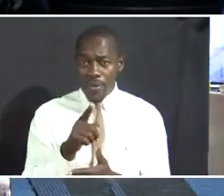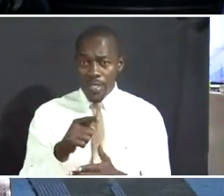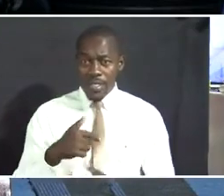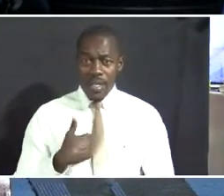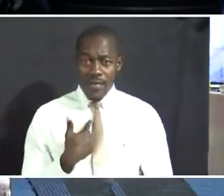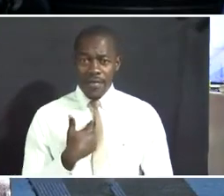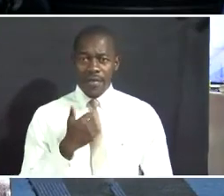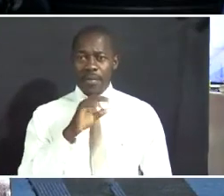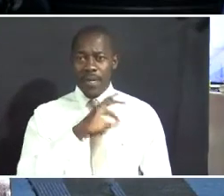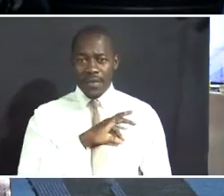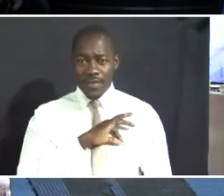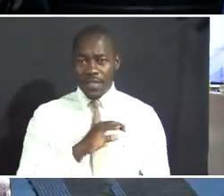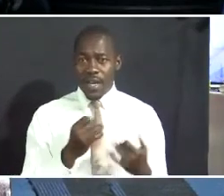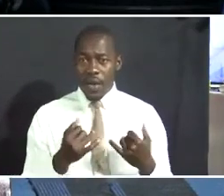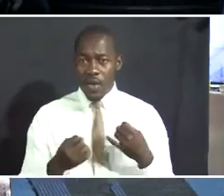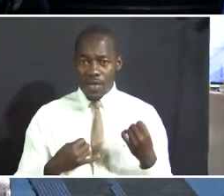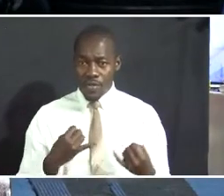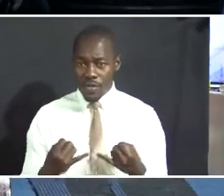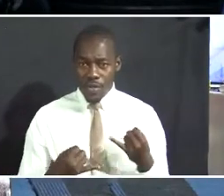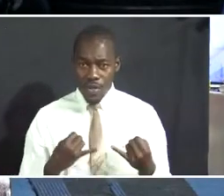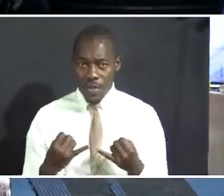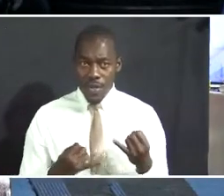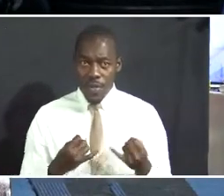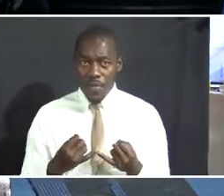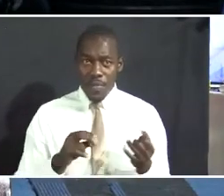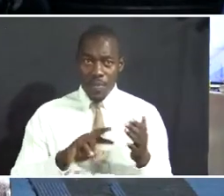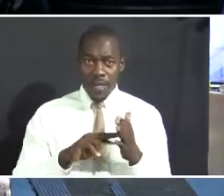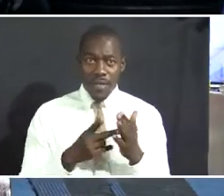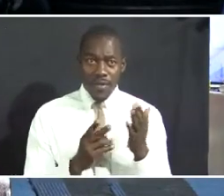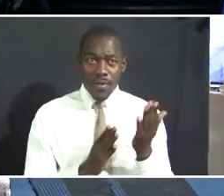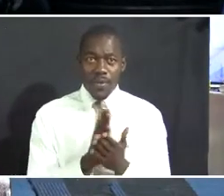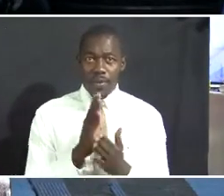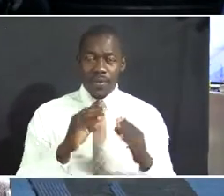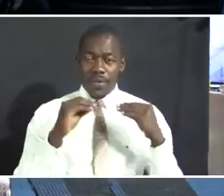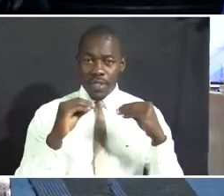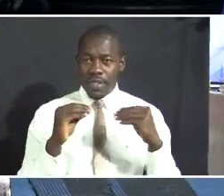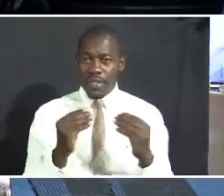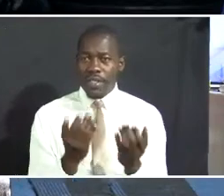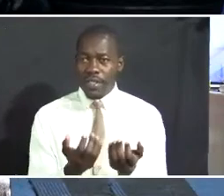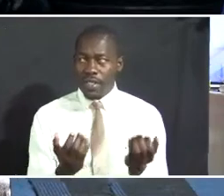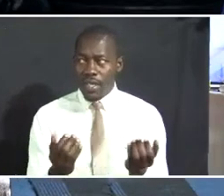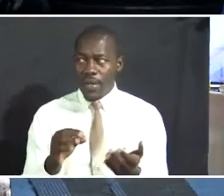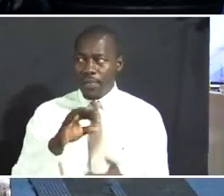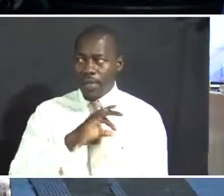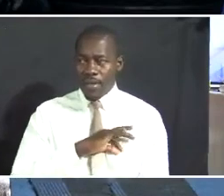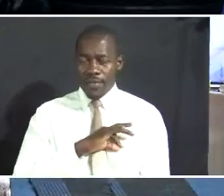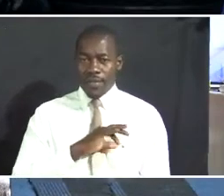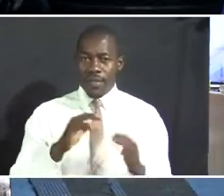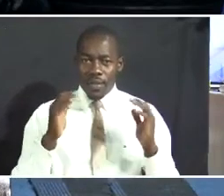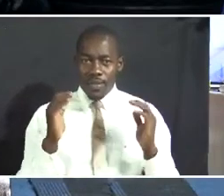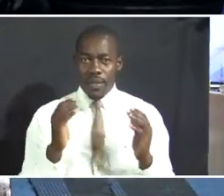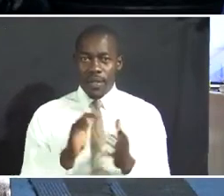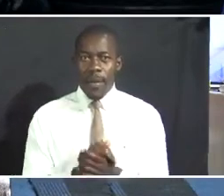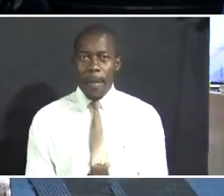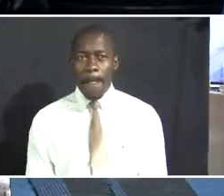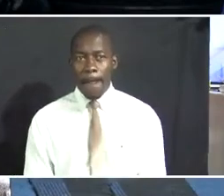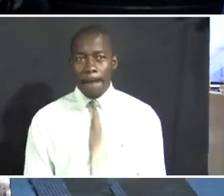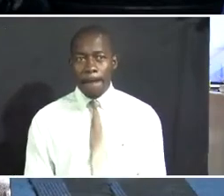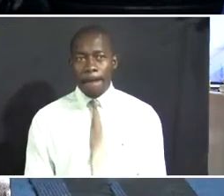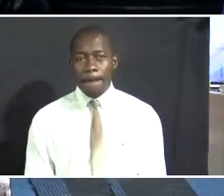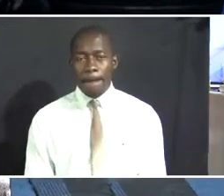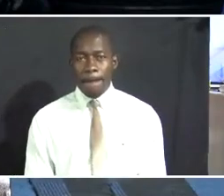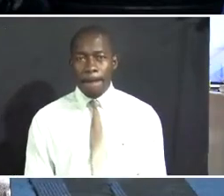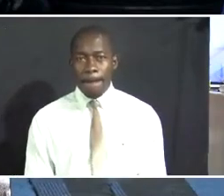They are, you know, they are very precious. It's not something just to expose themselves. And some of them, you find they